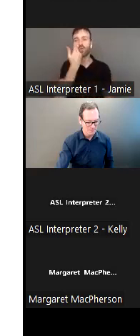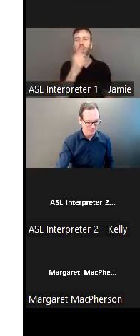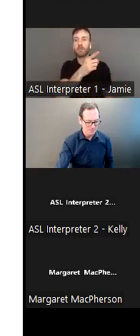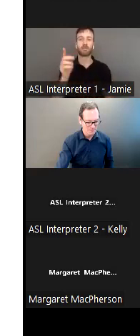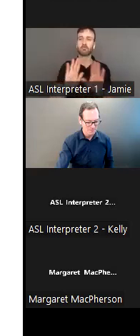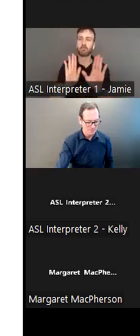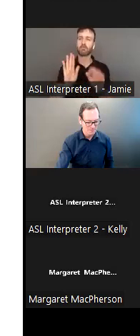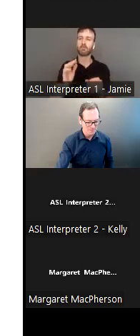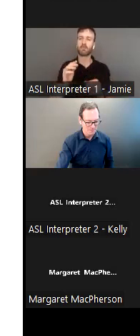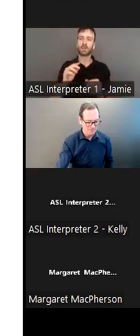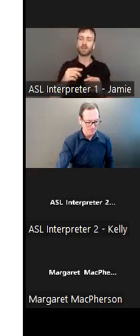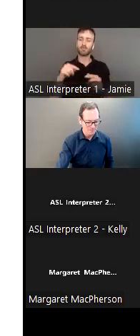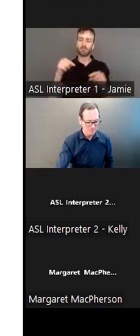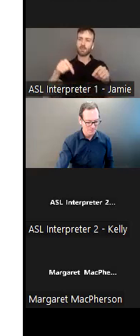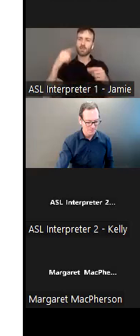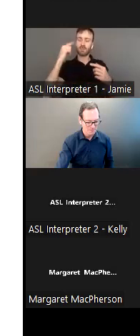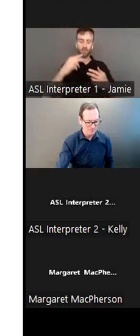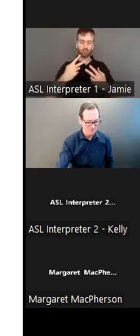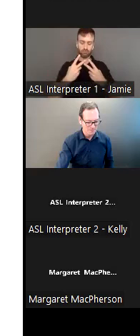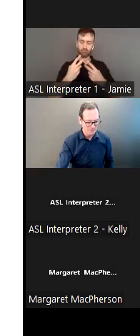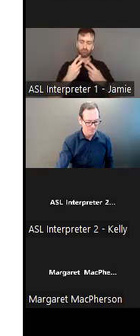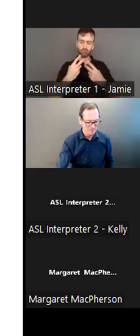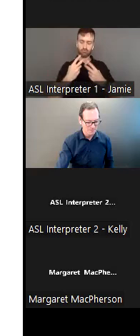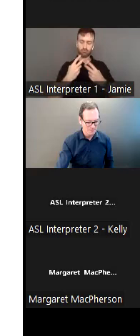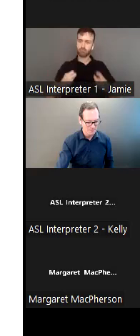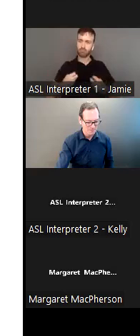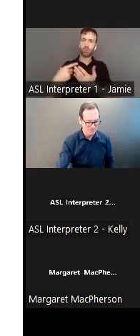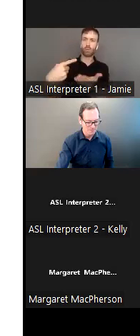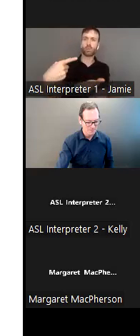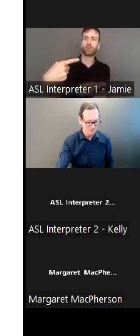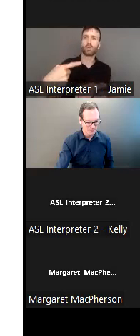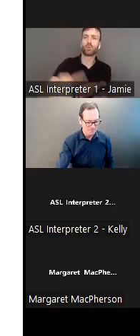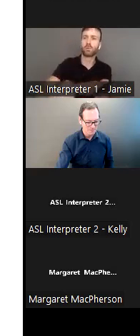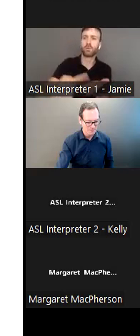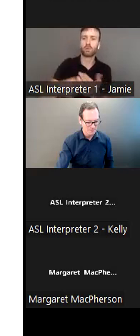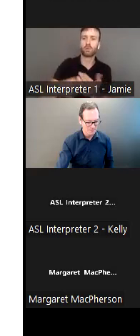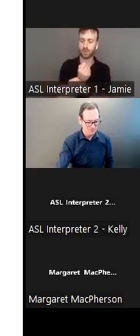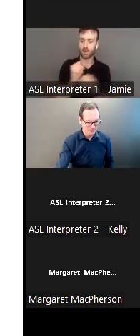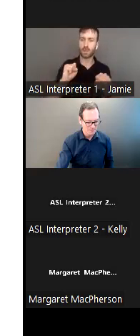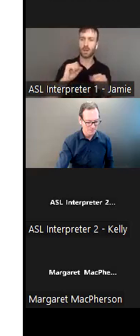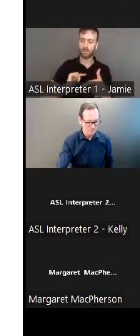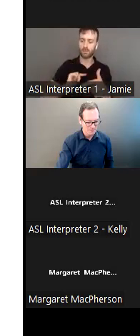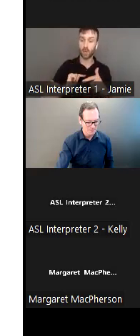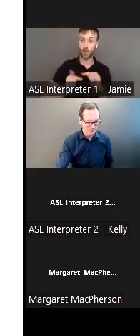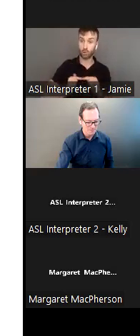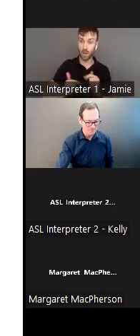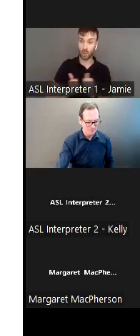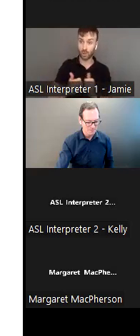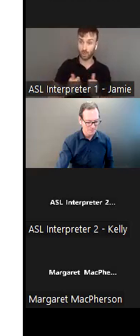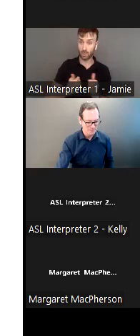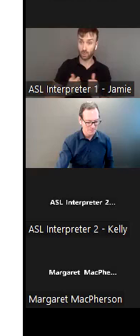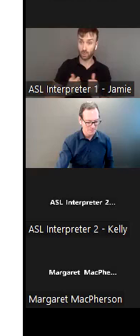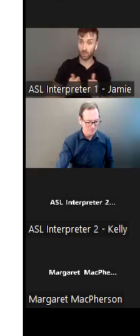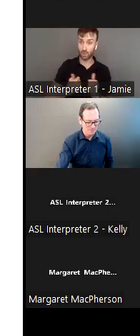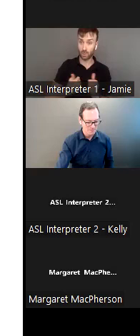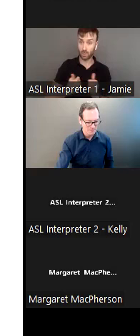about self-reflection. It's about conversations. It's about having safe interactions with ourselves and with others to